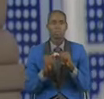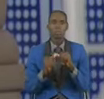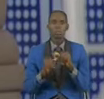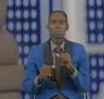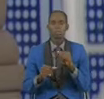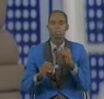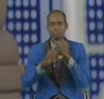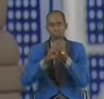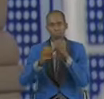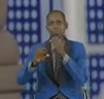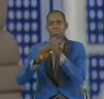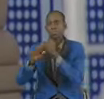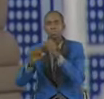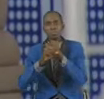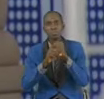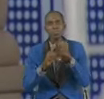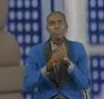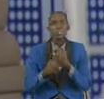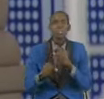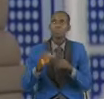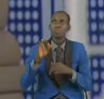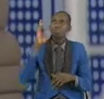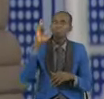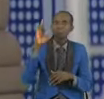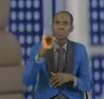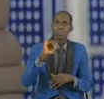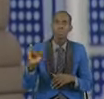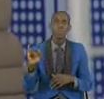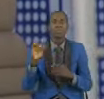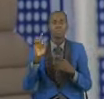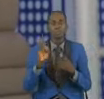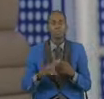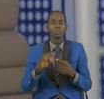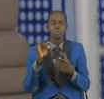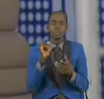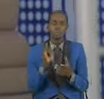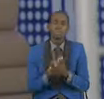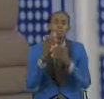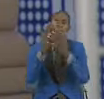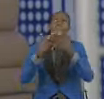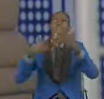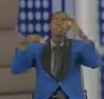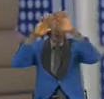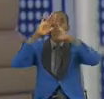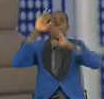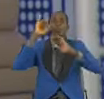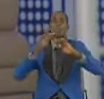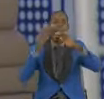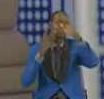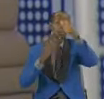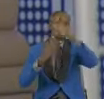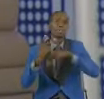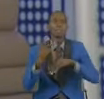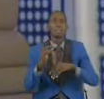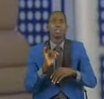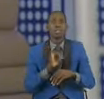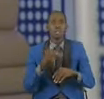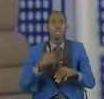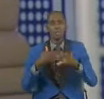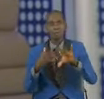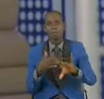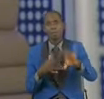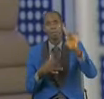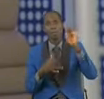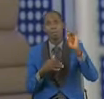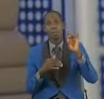proclaiming, preaching that heavenly vision. I've found people that have openly